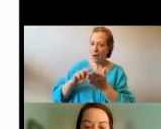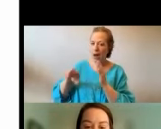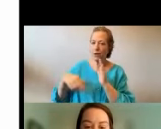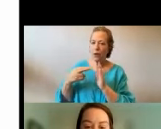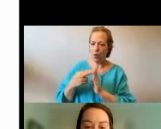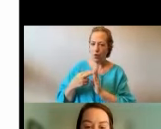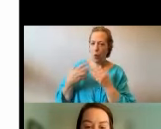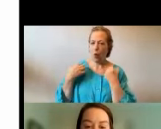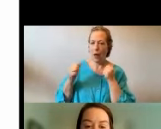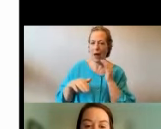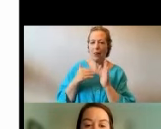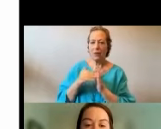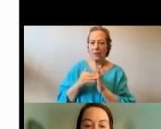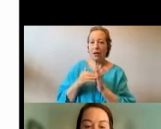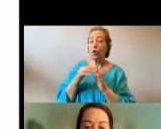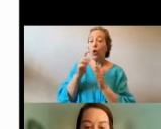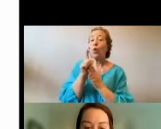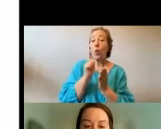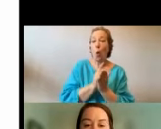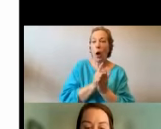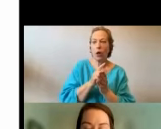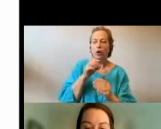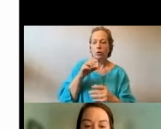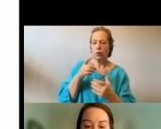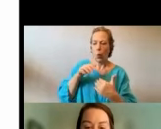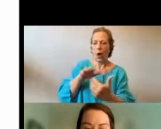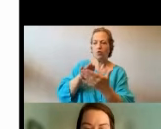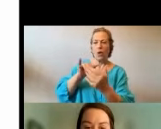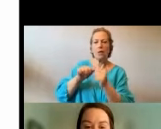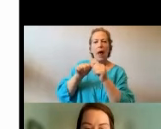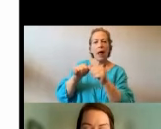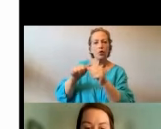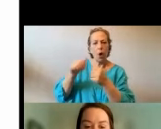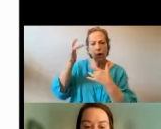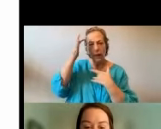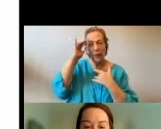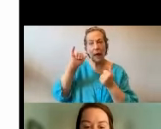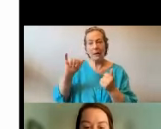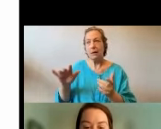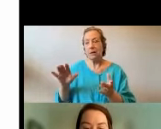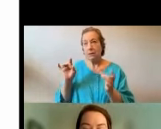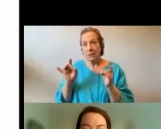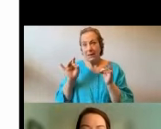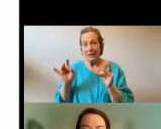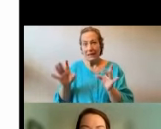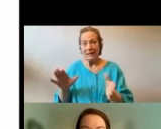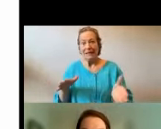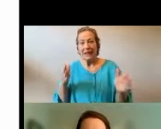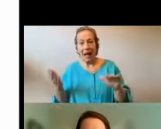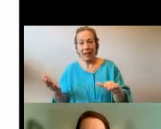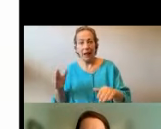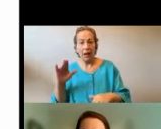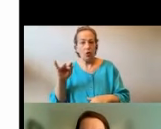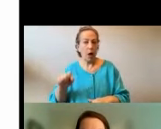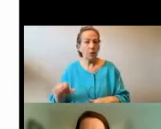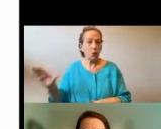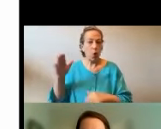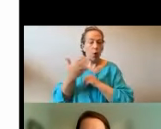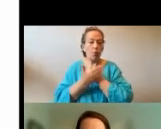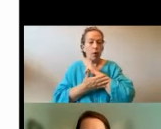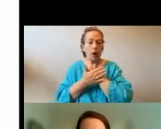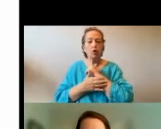address, that chronic disease, disability, deadly crisis around the country, and what role lawyers